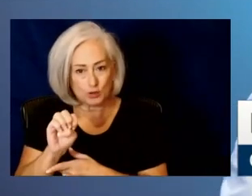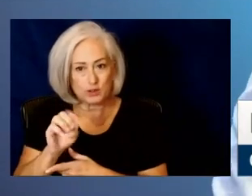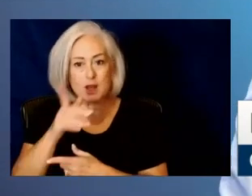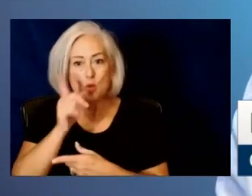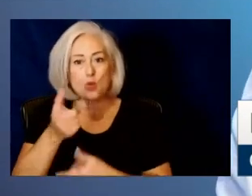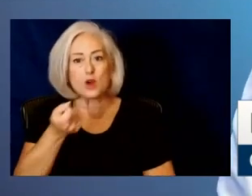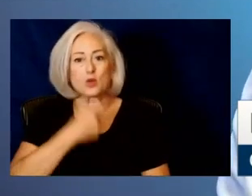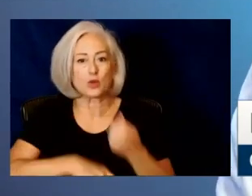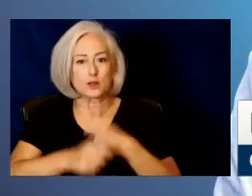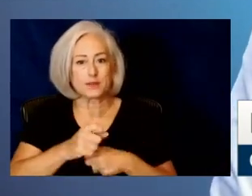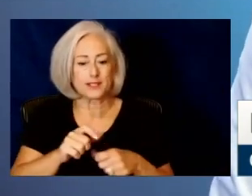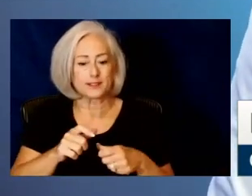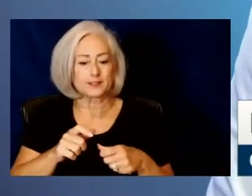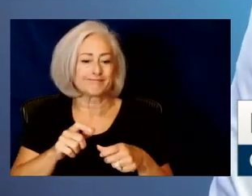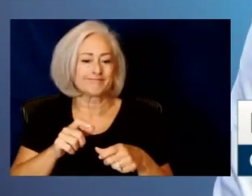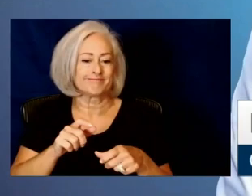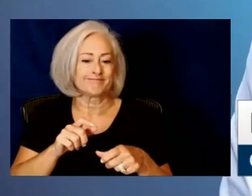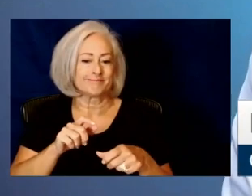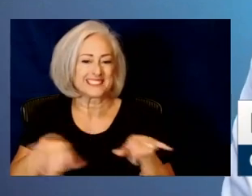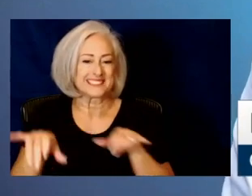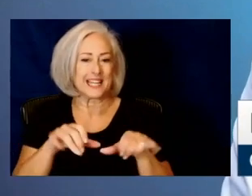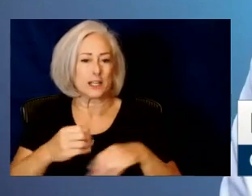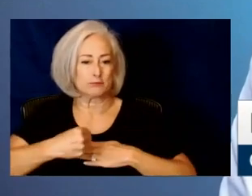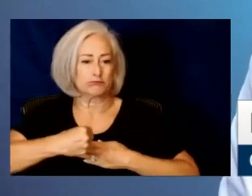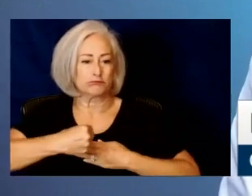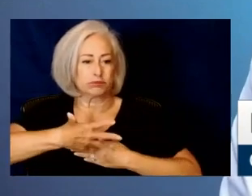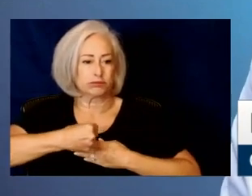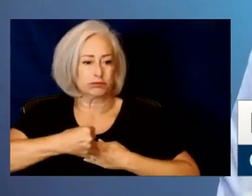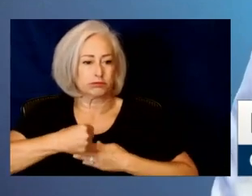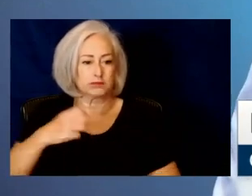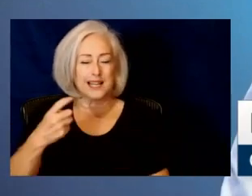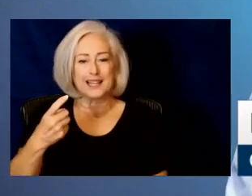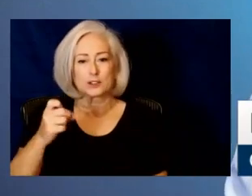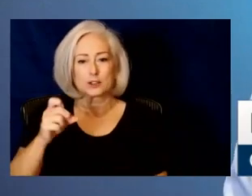plain chest X-ray, which is kind of what we've been working with for a number of